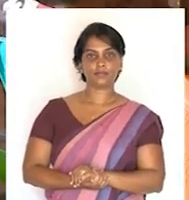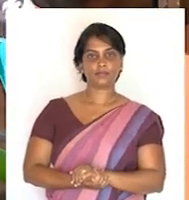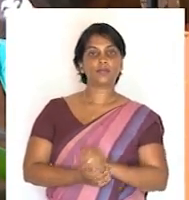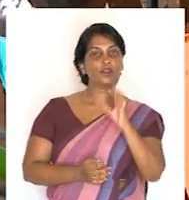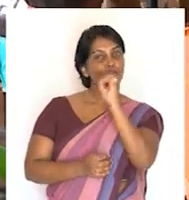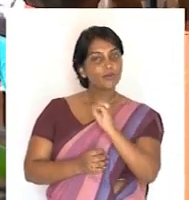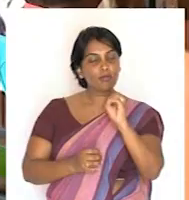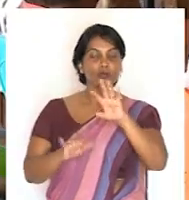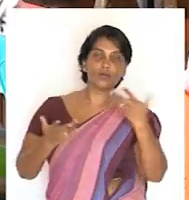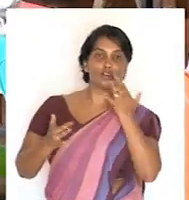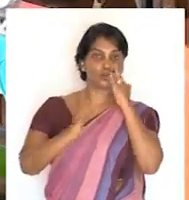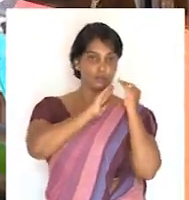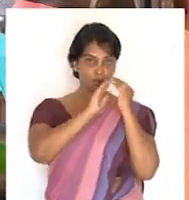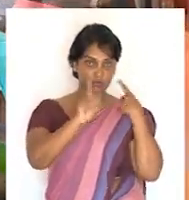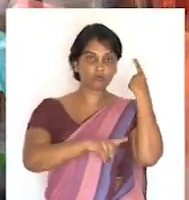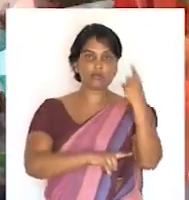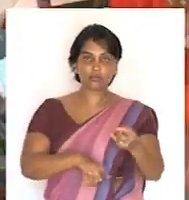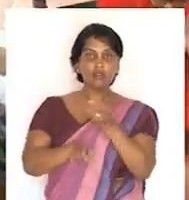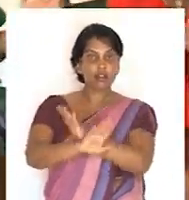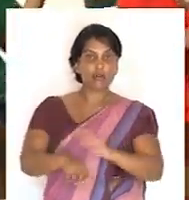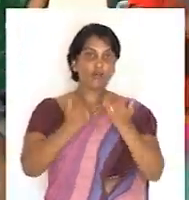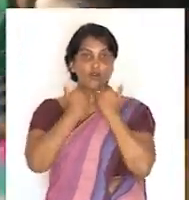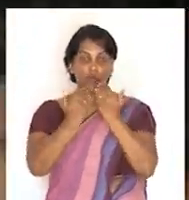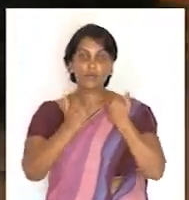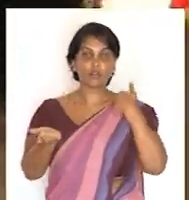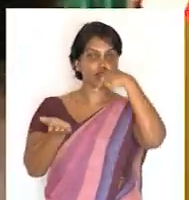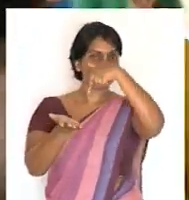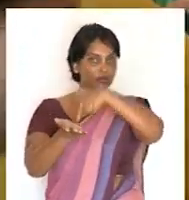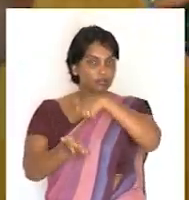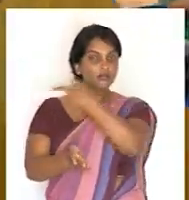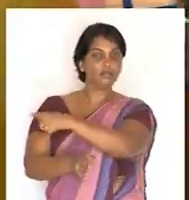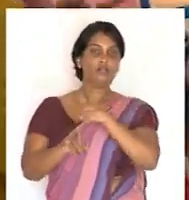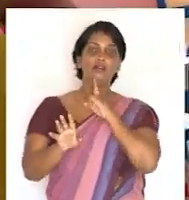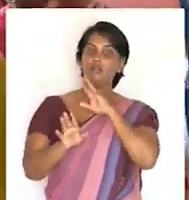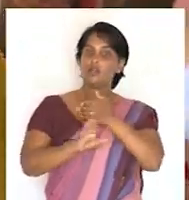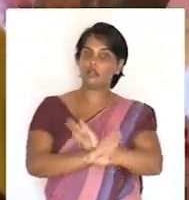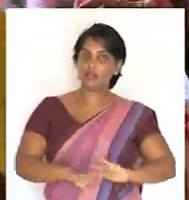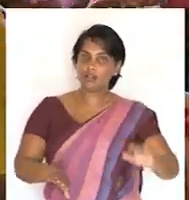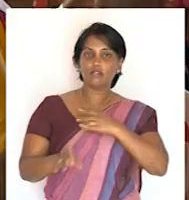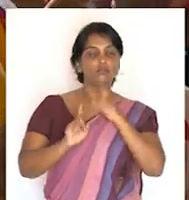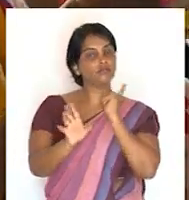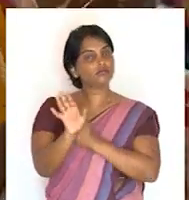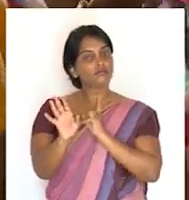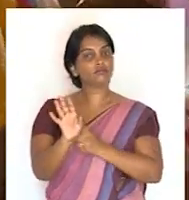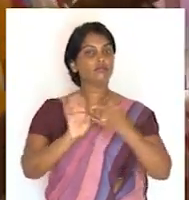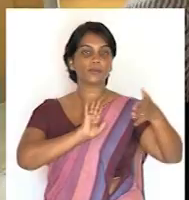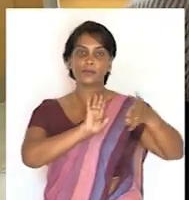We are keeping a close eye on each and every child who are referred to preschools and other